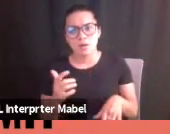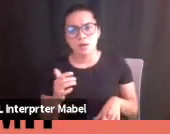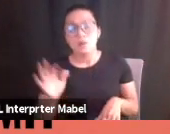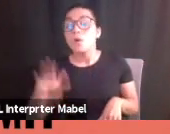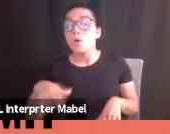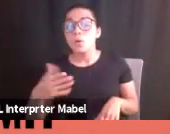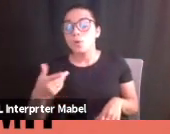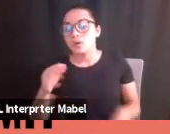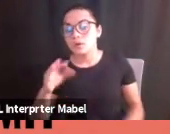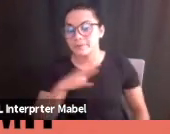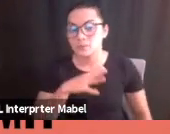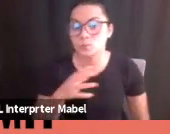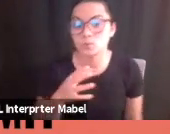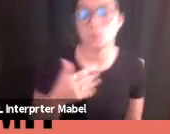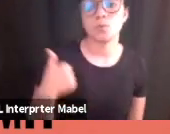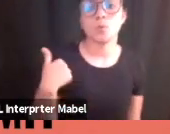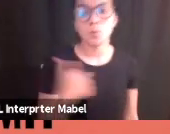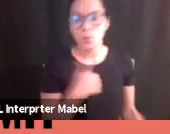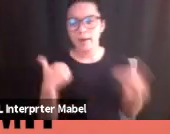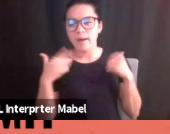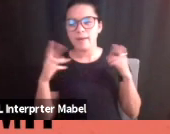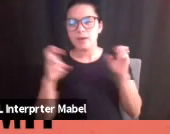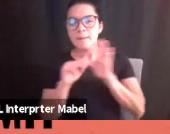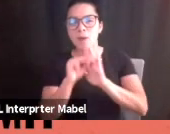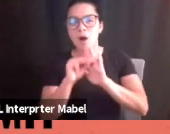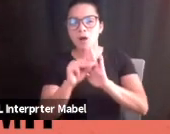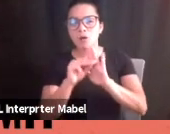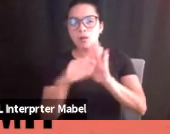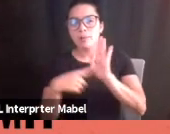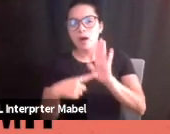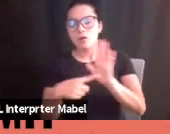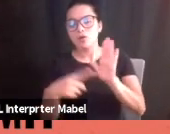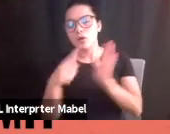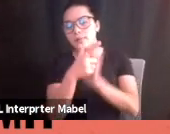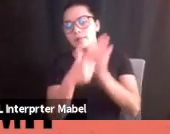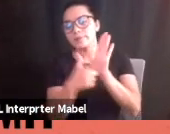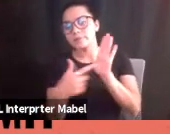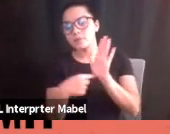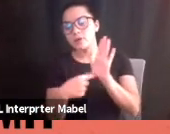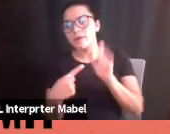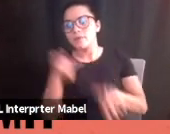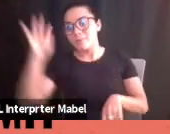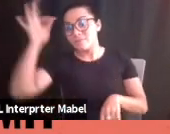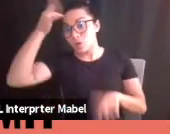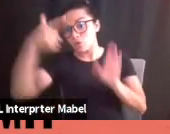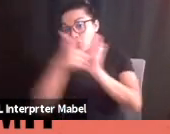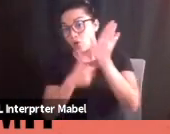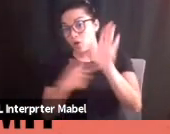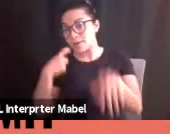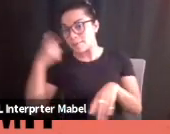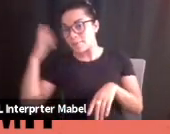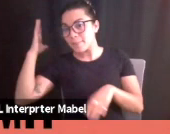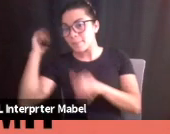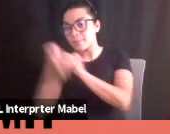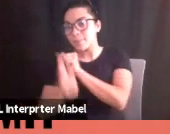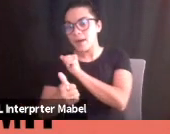Yeah, so we have model legislation that comes from the federal law that was passed unanimously